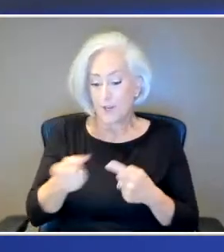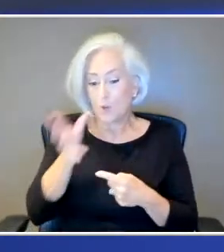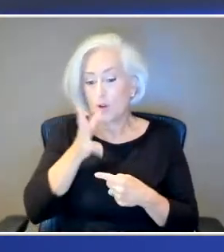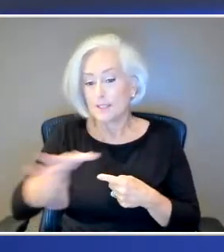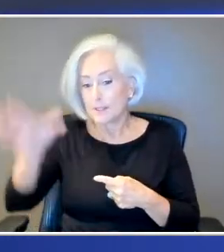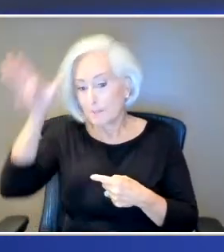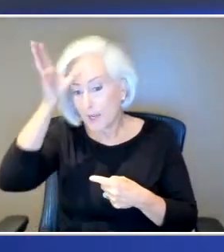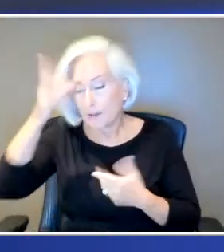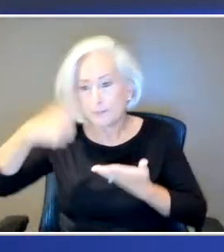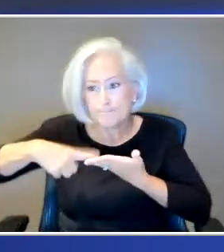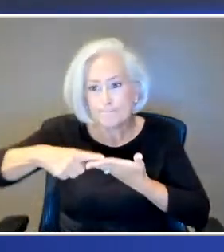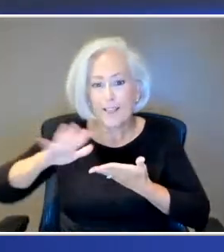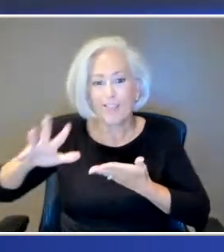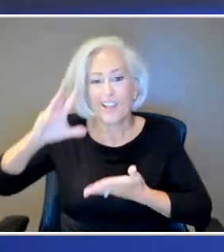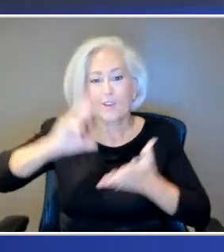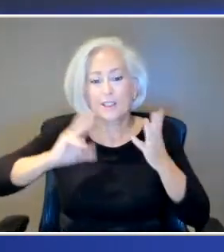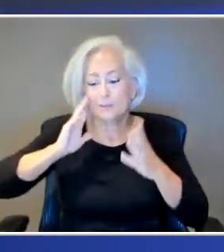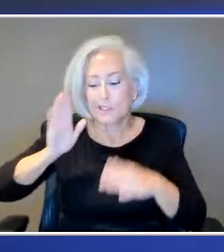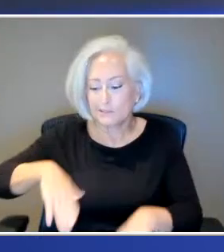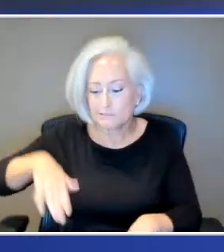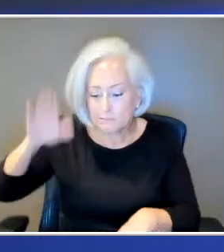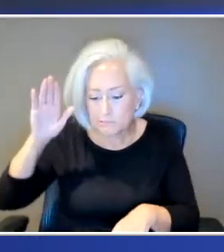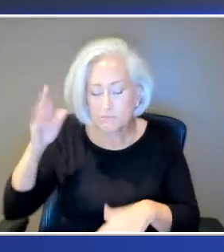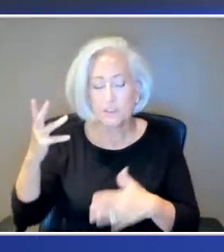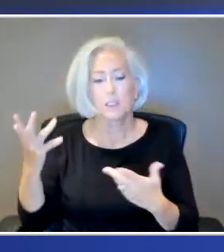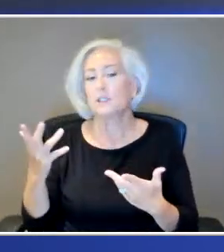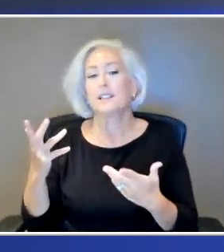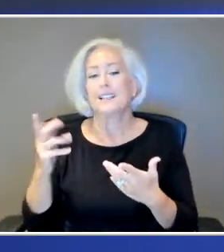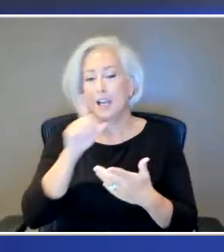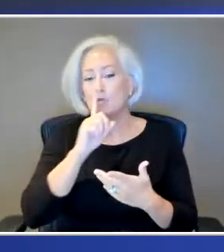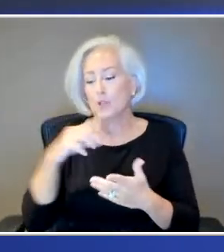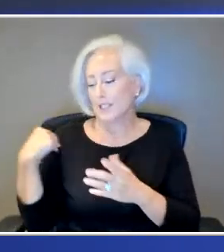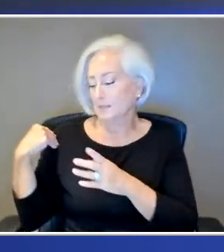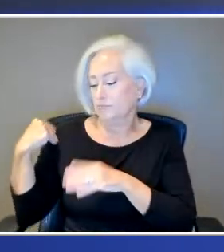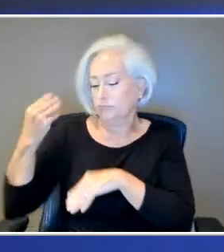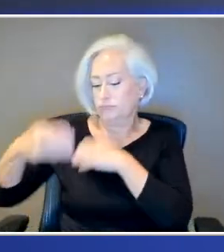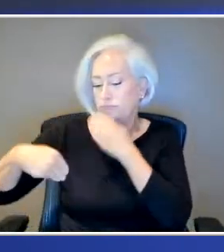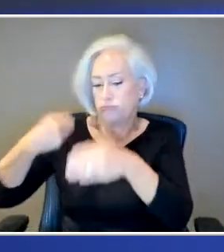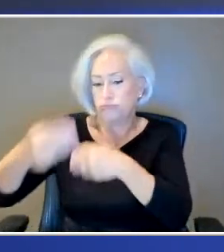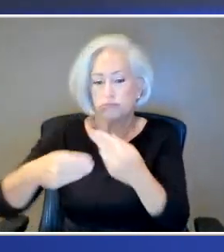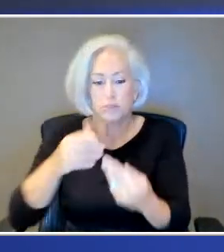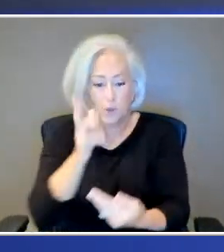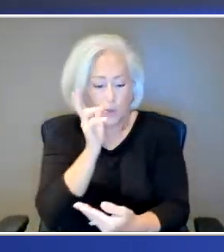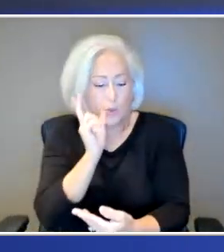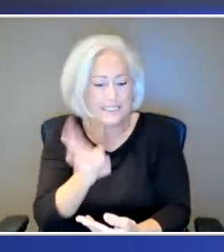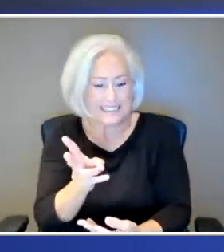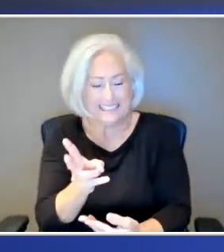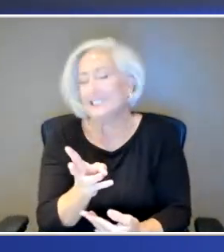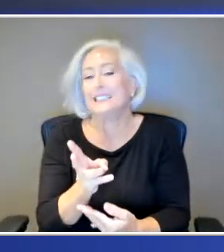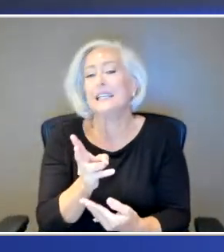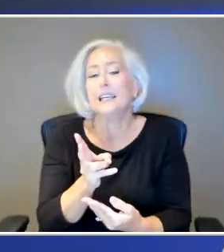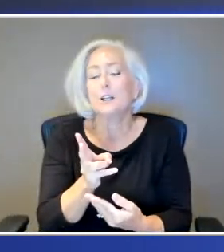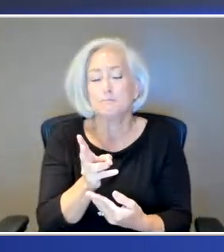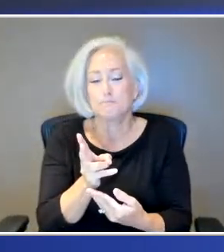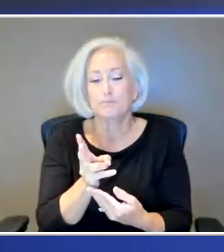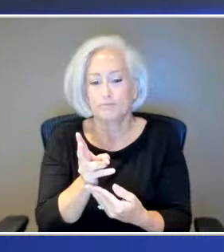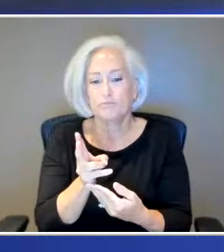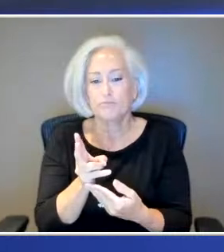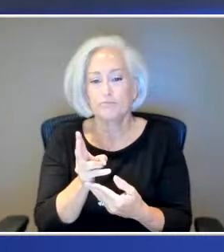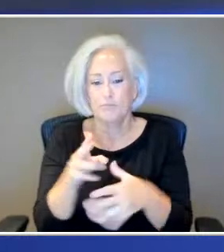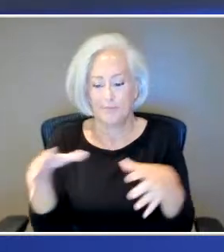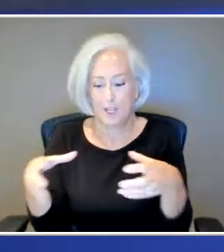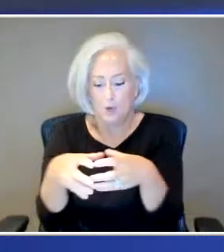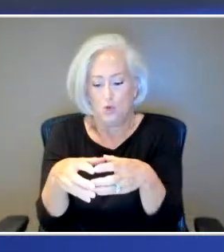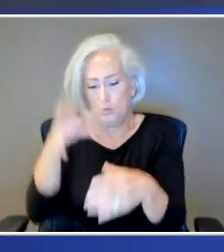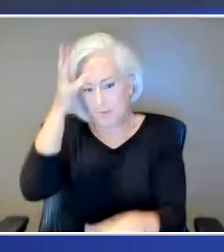through. And I think generationally, sorry, you see certainly there's a kind of a group of men who just